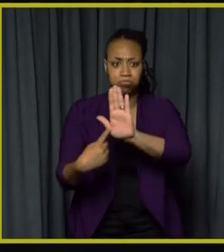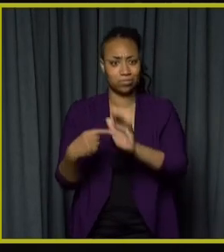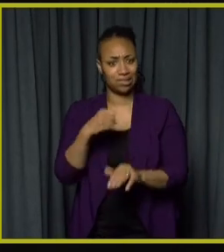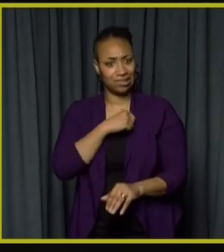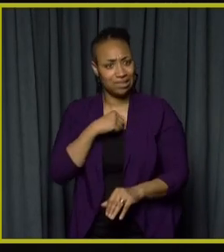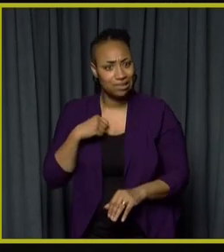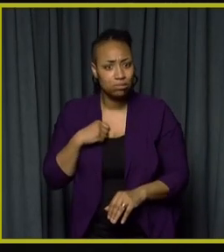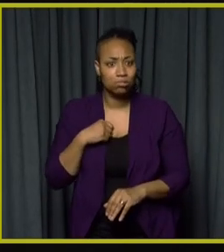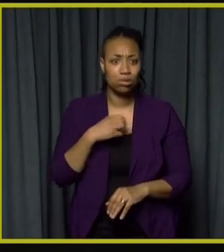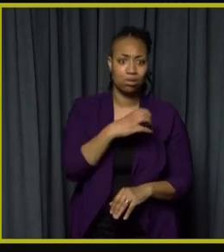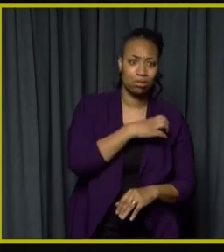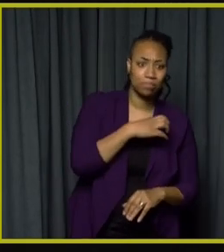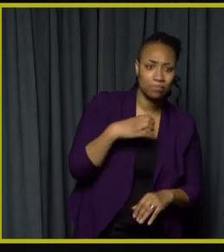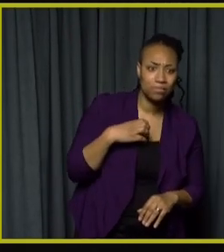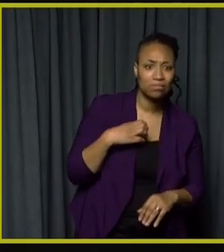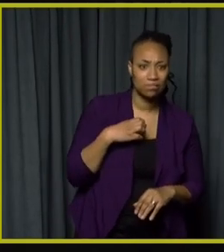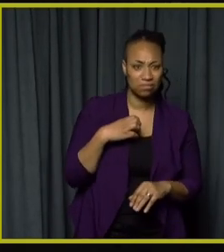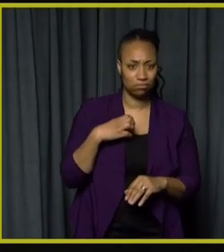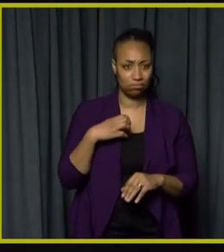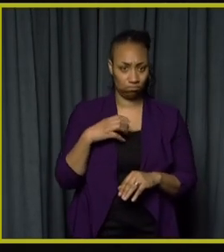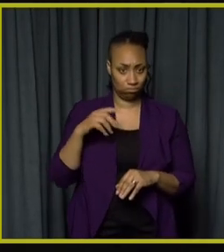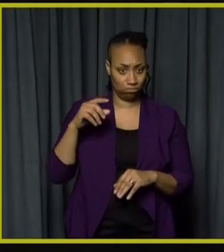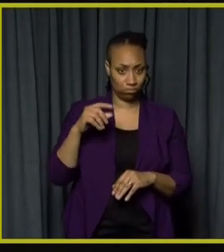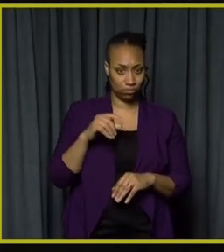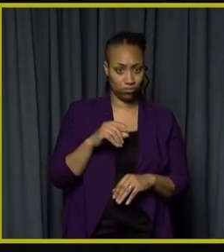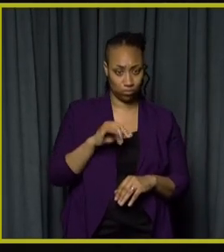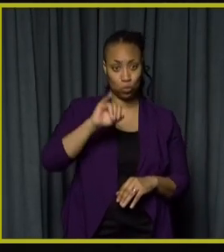June2020.org or text MORAL to